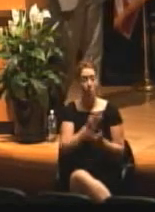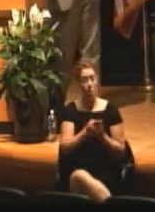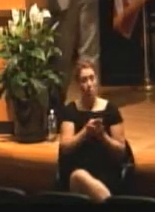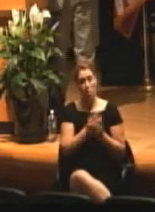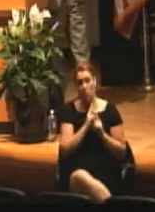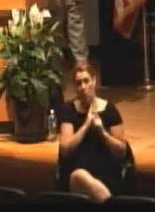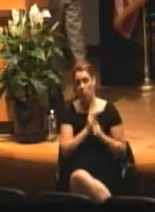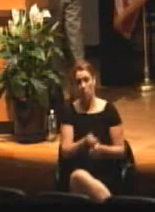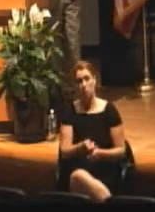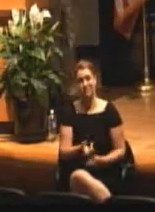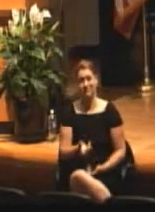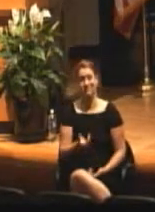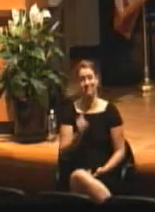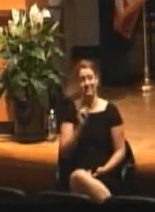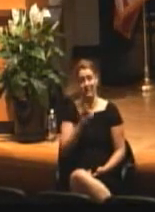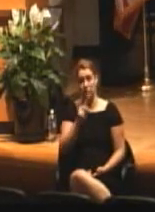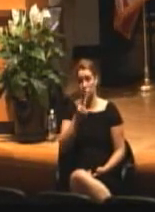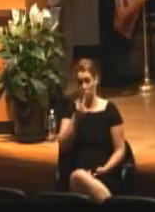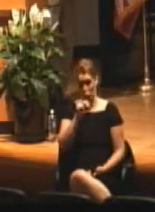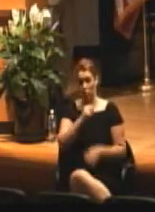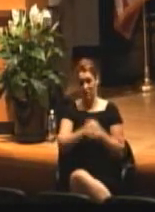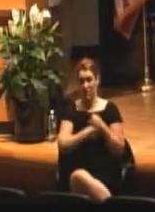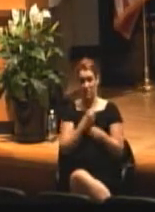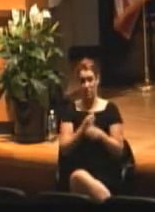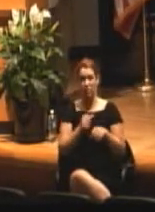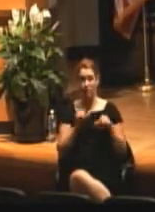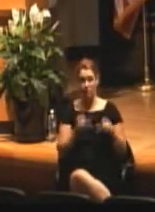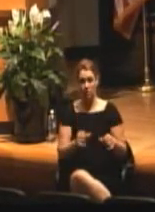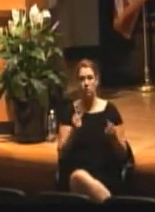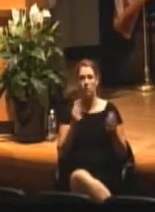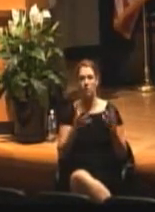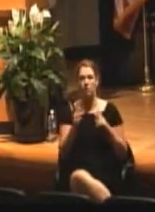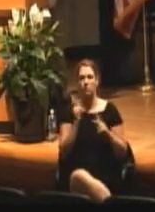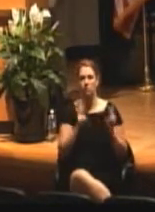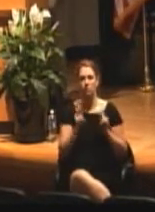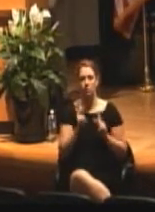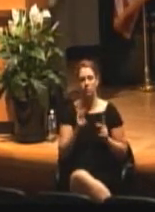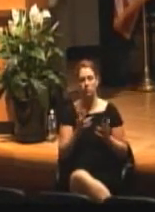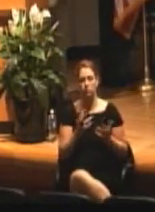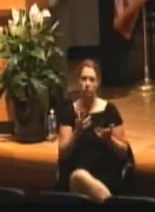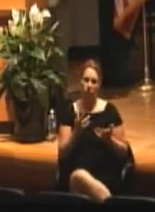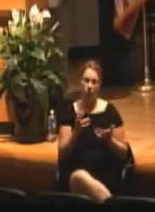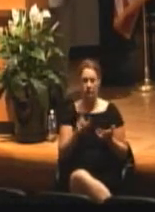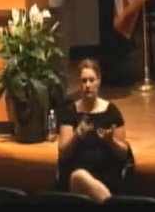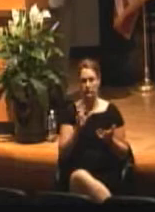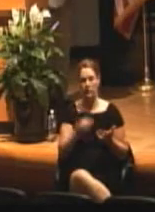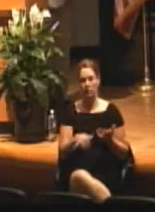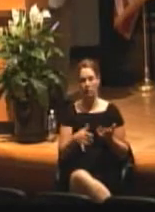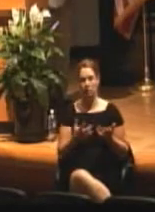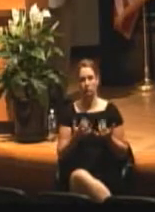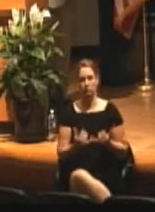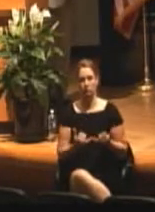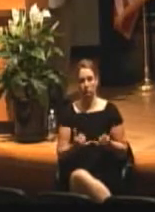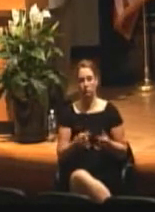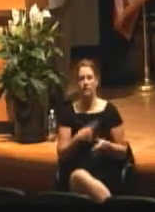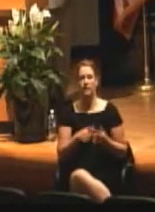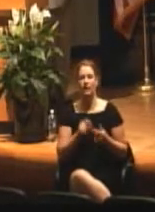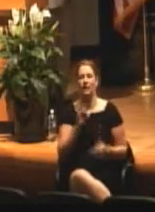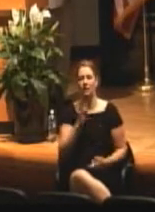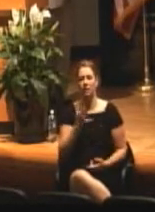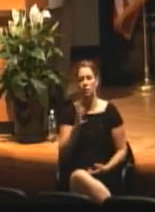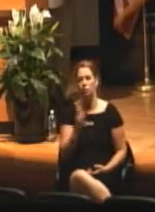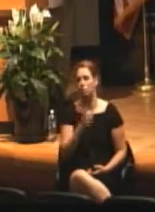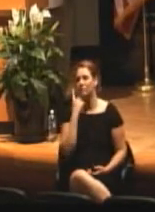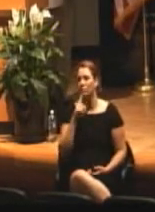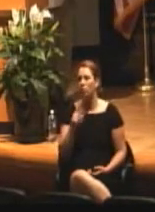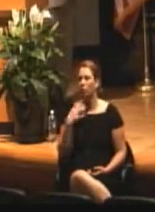years if you take a 30-year fixed. So we'll have a lot of people that maybe will do that product up front. And if they're doing it for credit score purposes or down